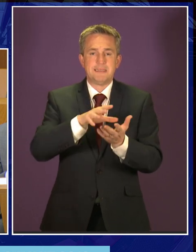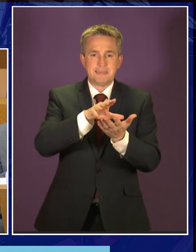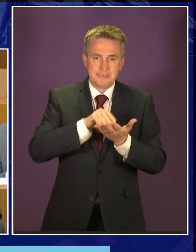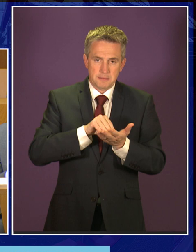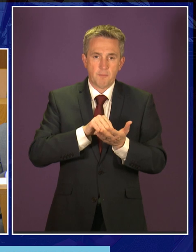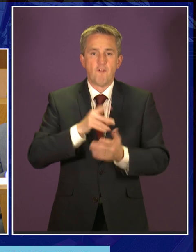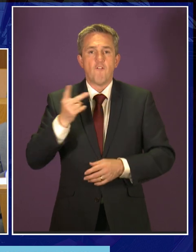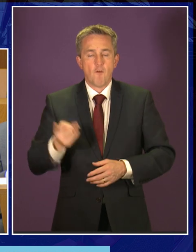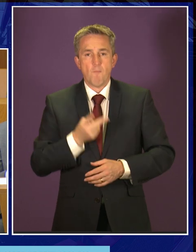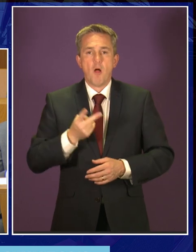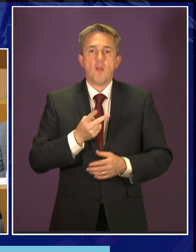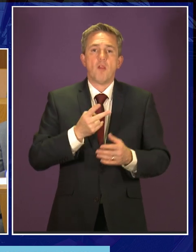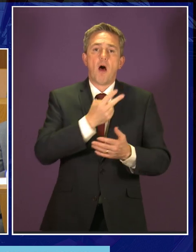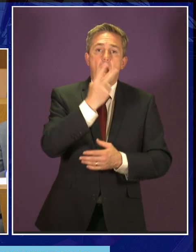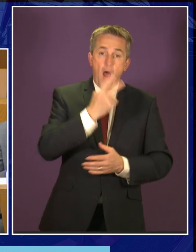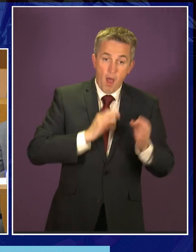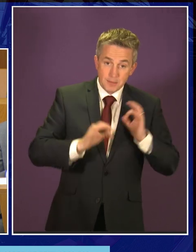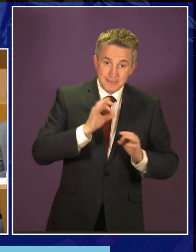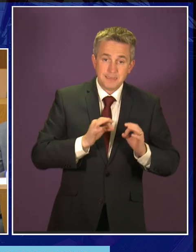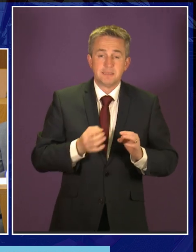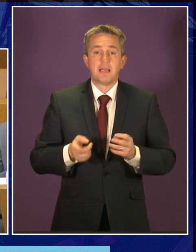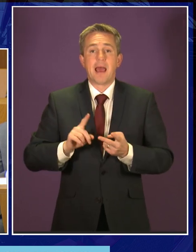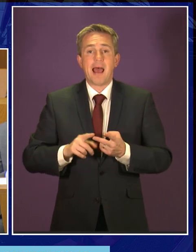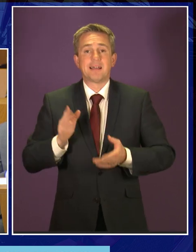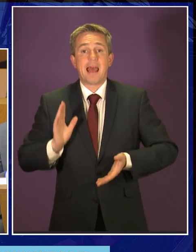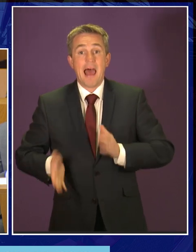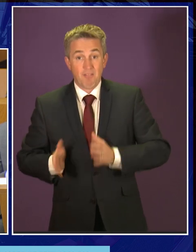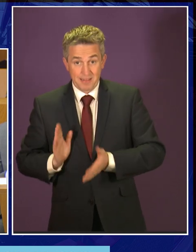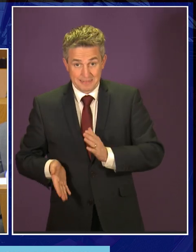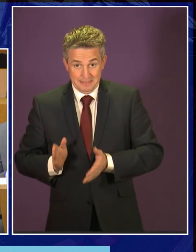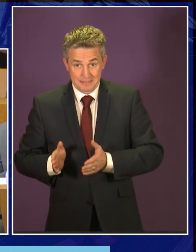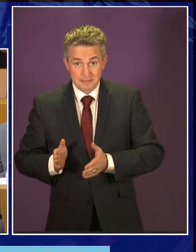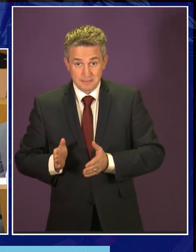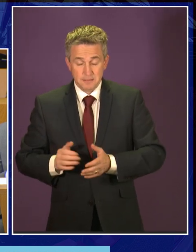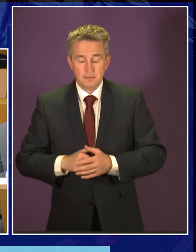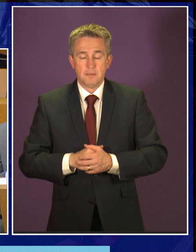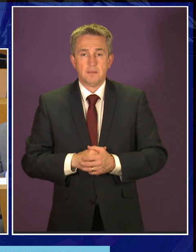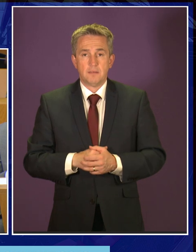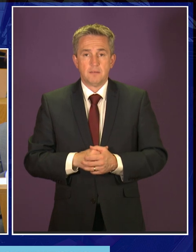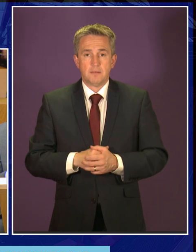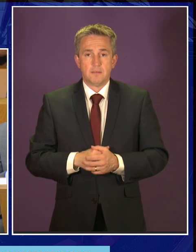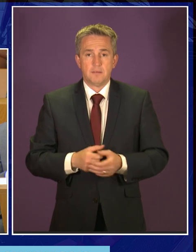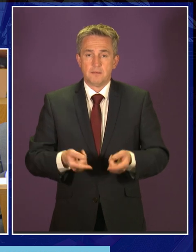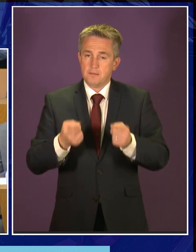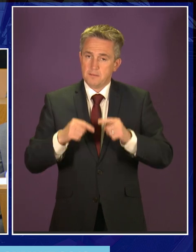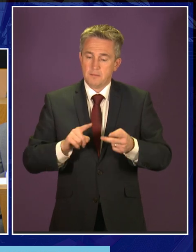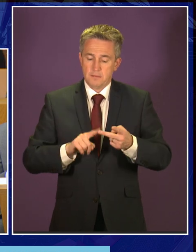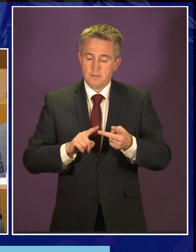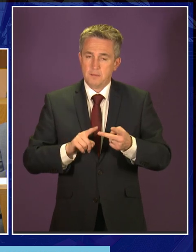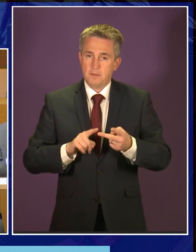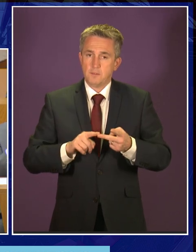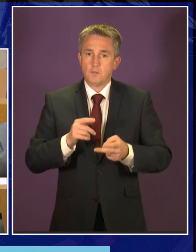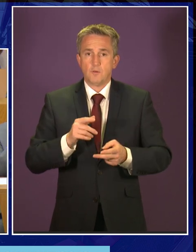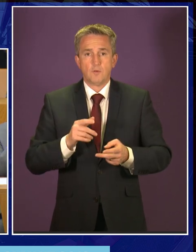athletes. Moving forward, in order to expand the public ability to exercise their cultural